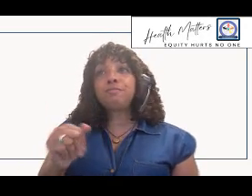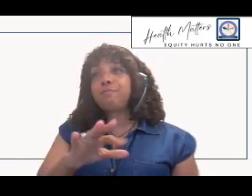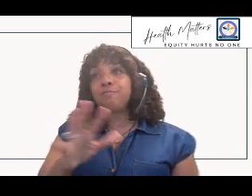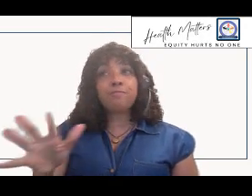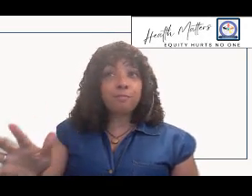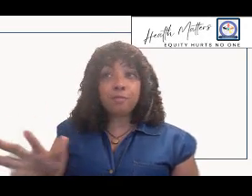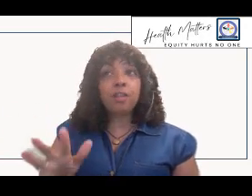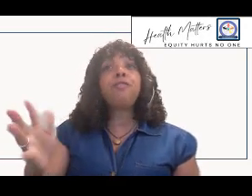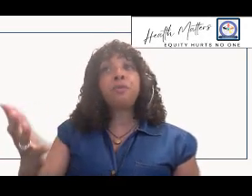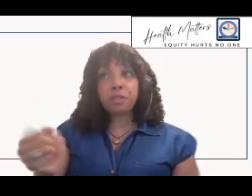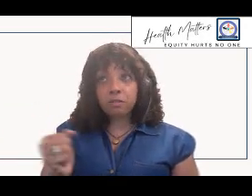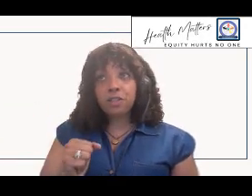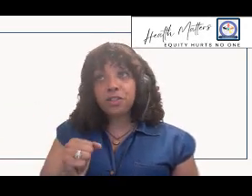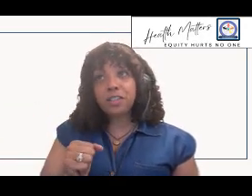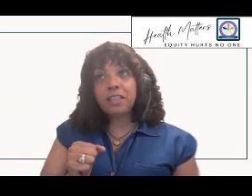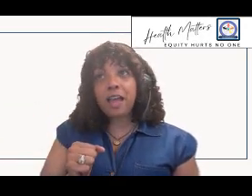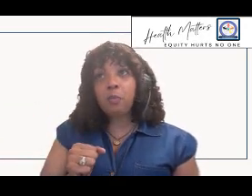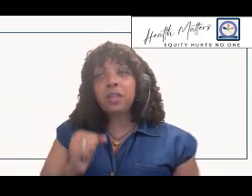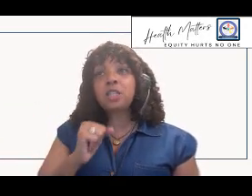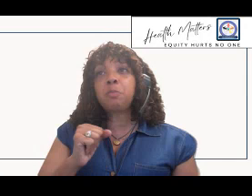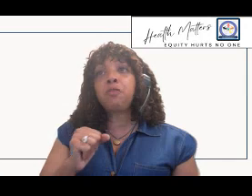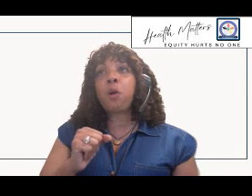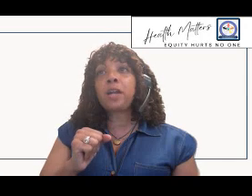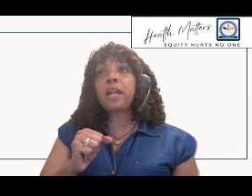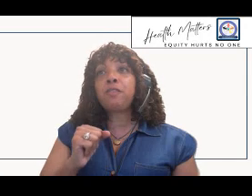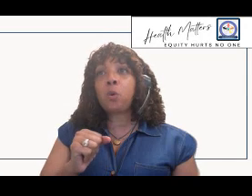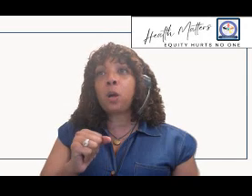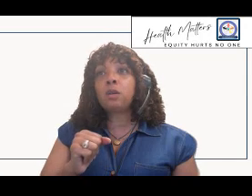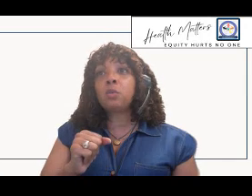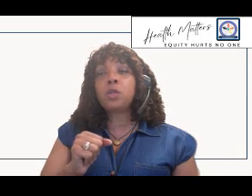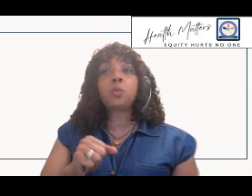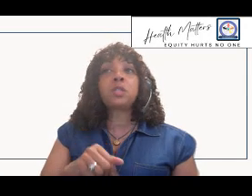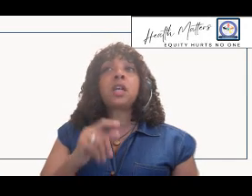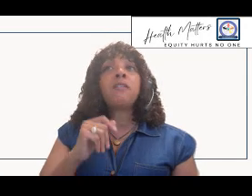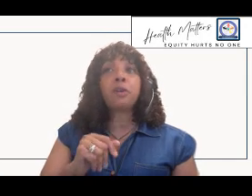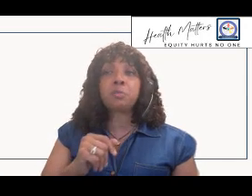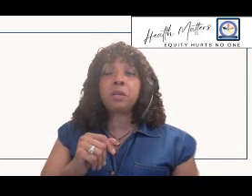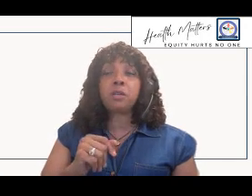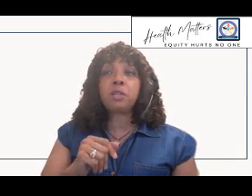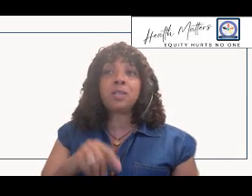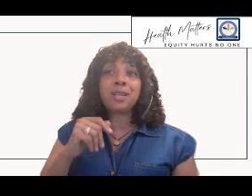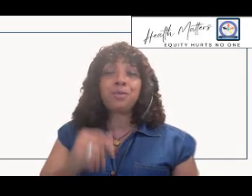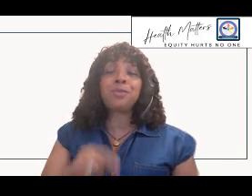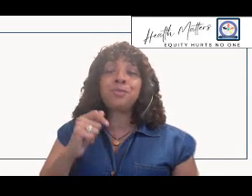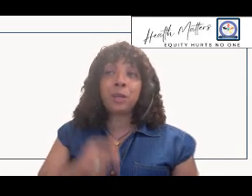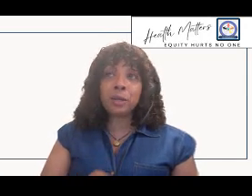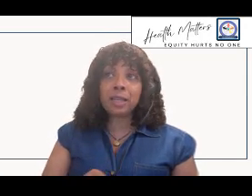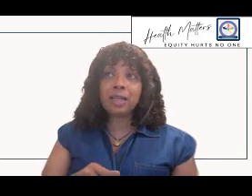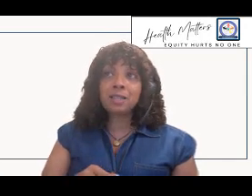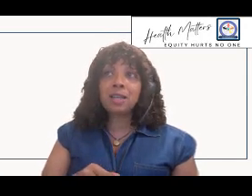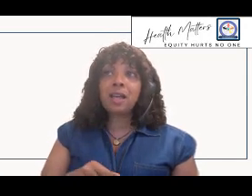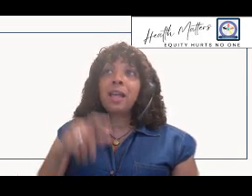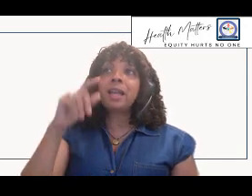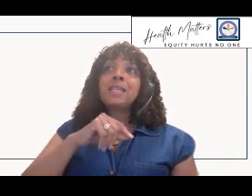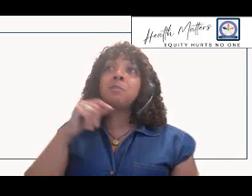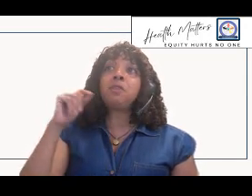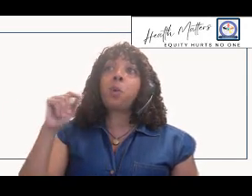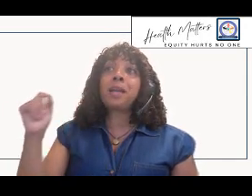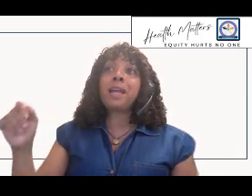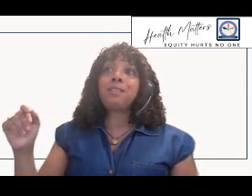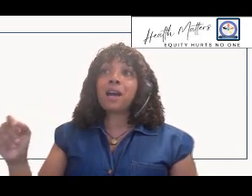of confusion, let's just say that, with SB 494, which was the governor's bill that was introduced very late,